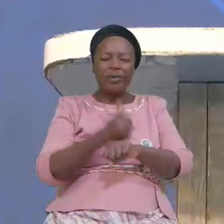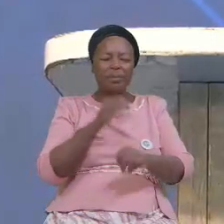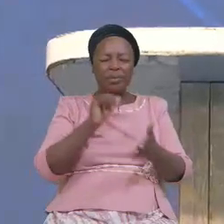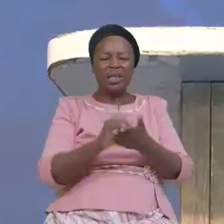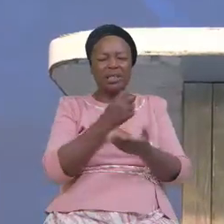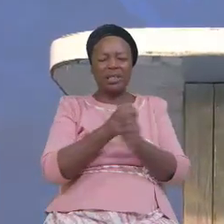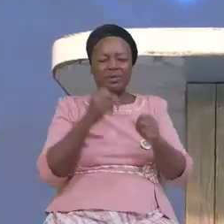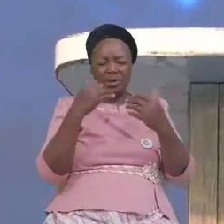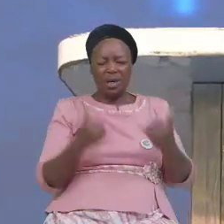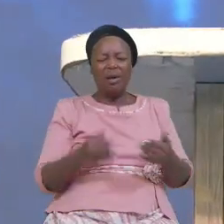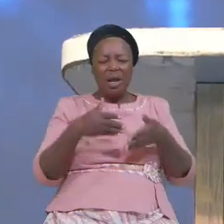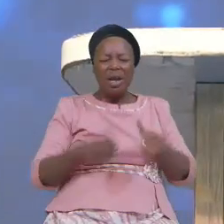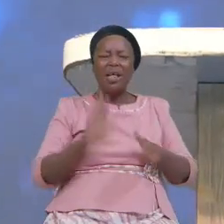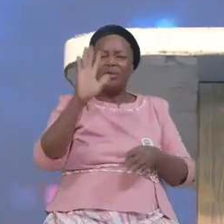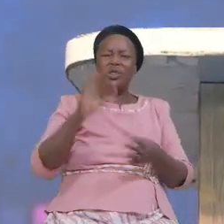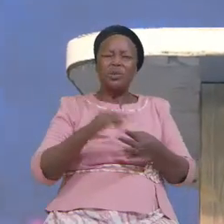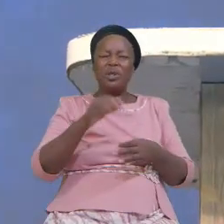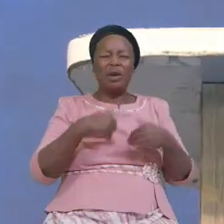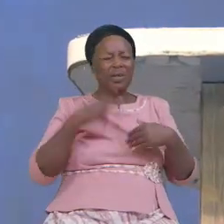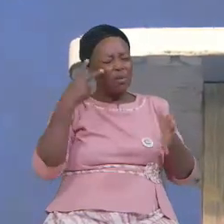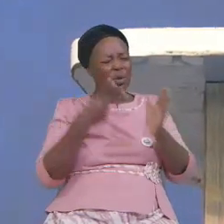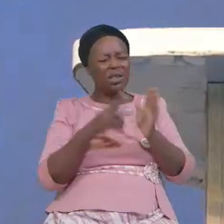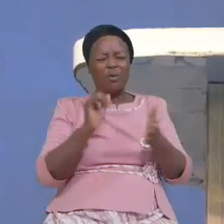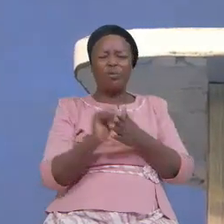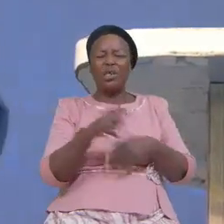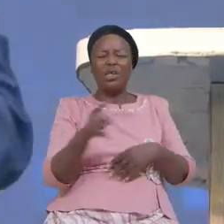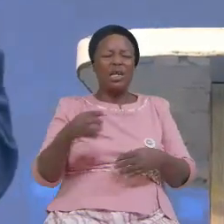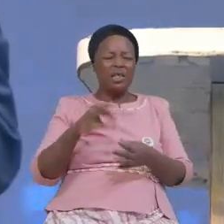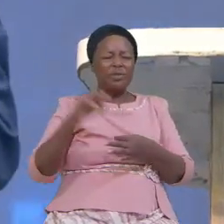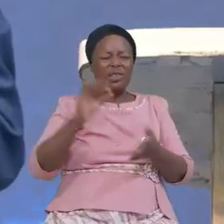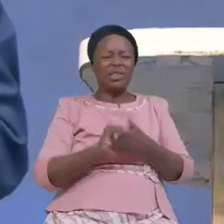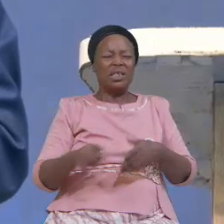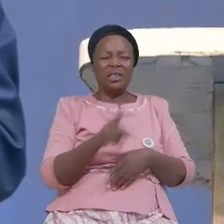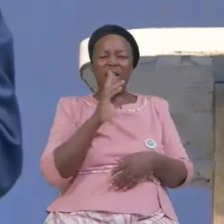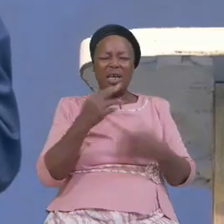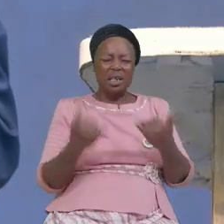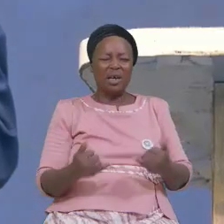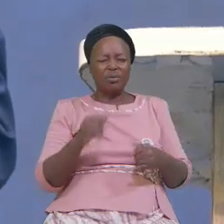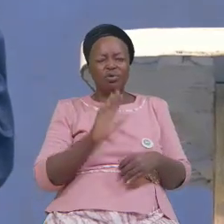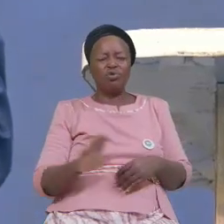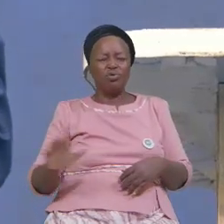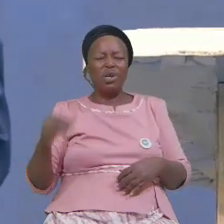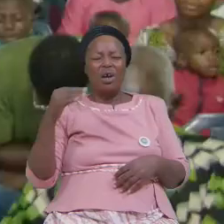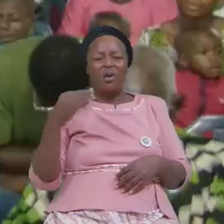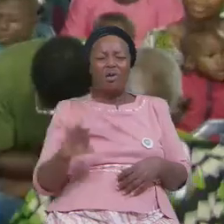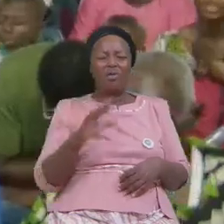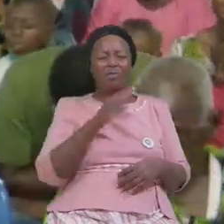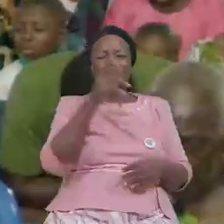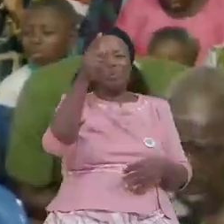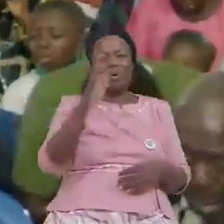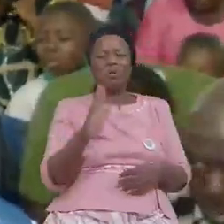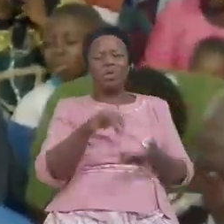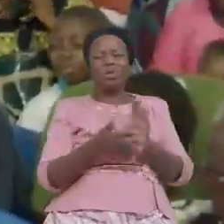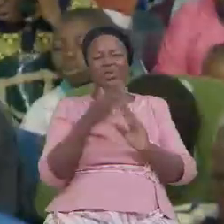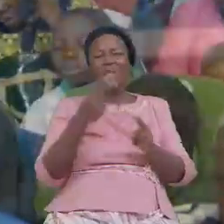salvation. Let your spirit be a witness with their spirit that they are now children of God.